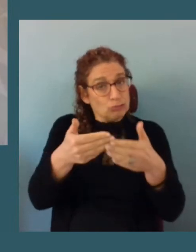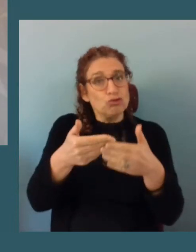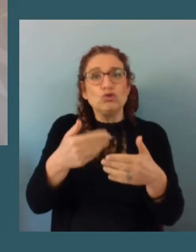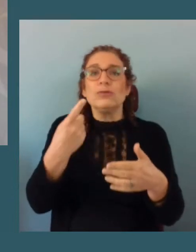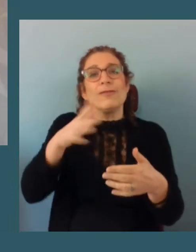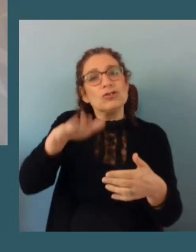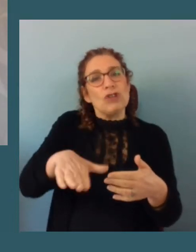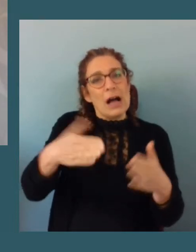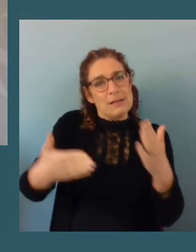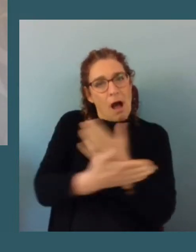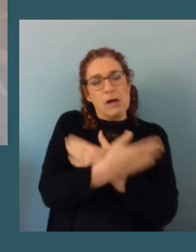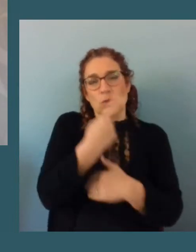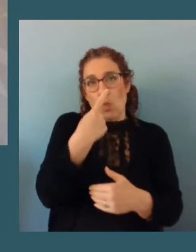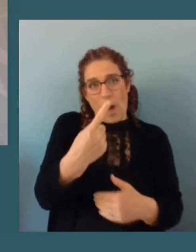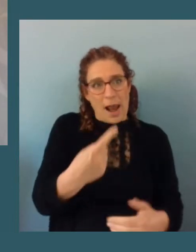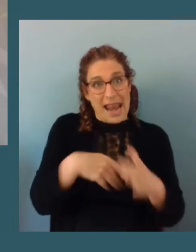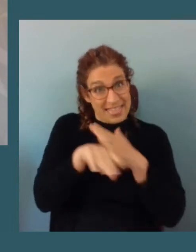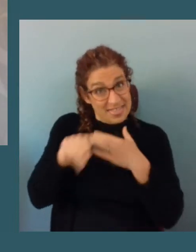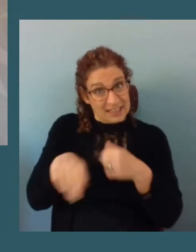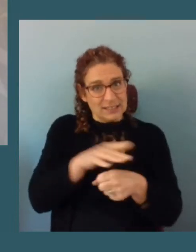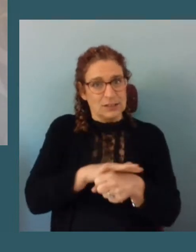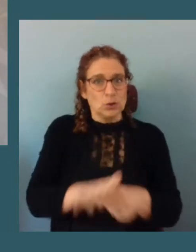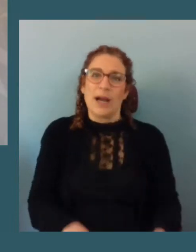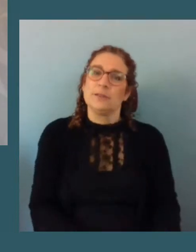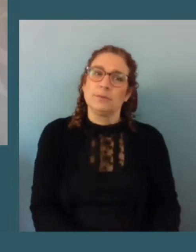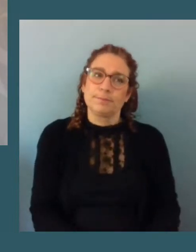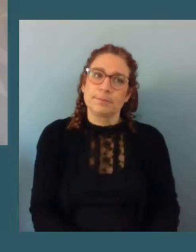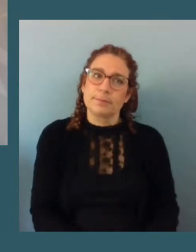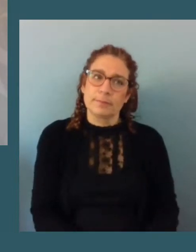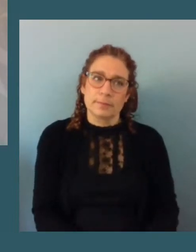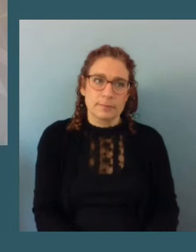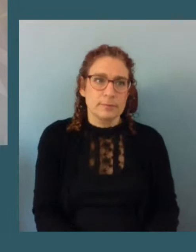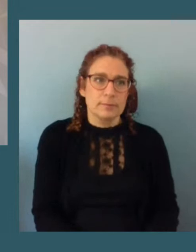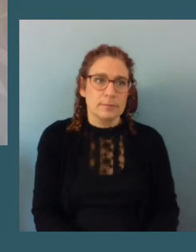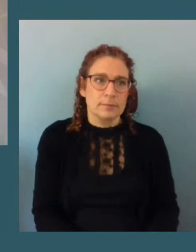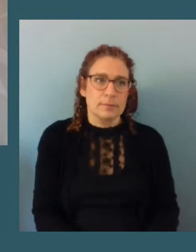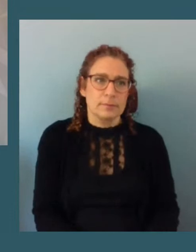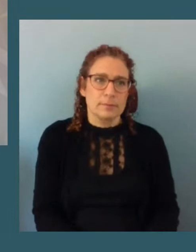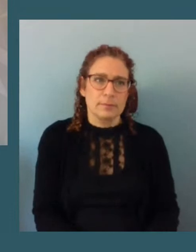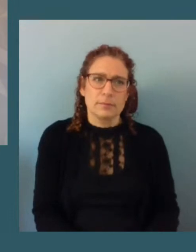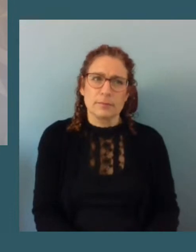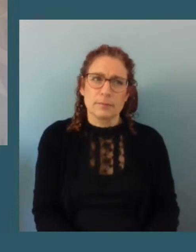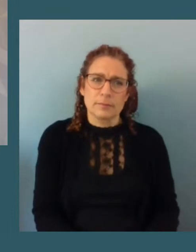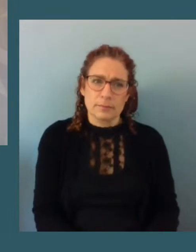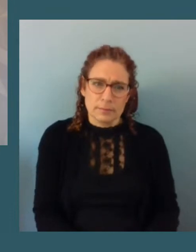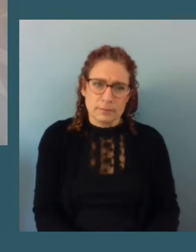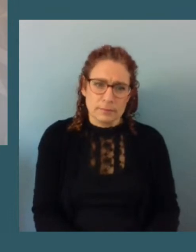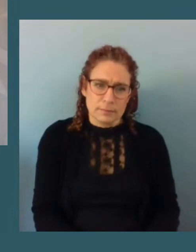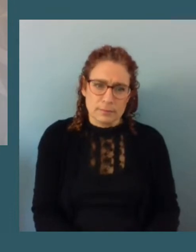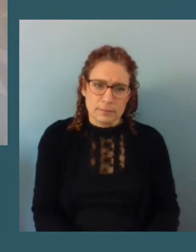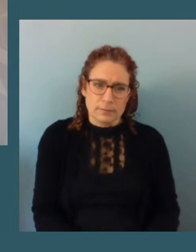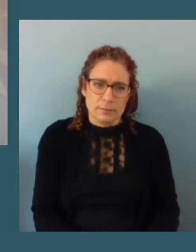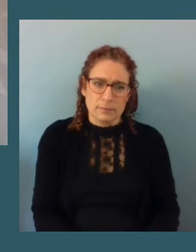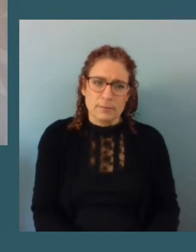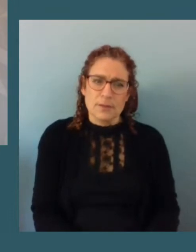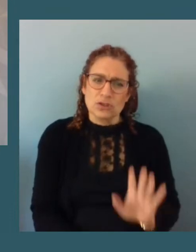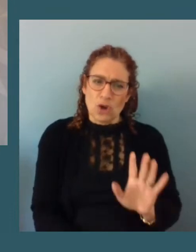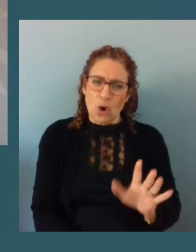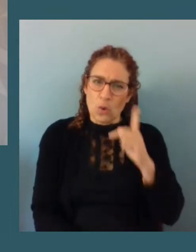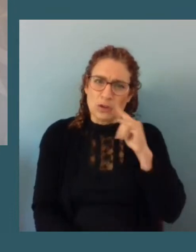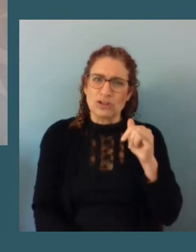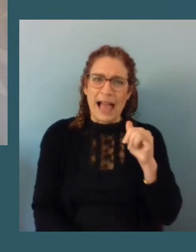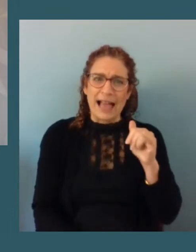in this situation? So it's just unclear. So you have a skin test of 3 millimeters, To and we're